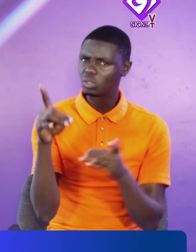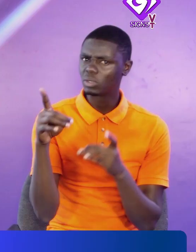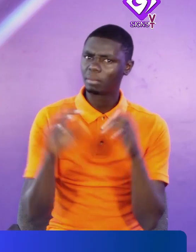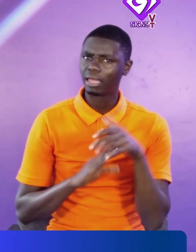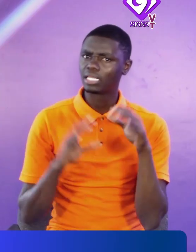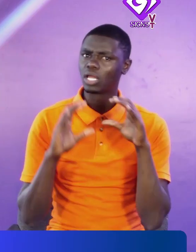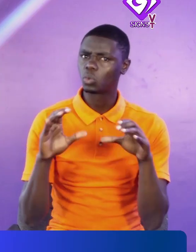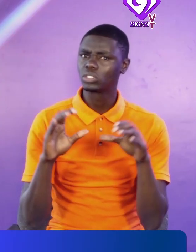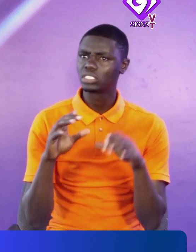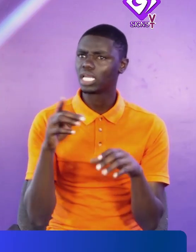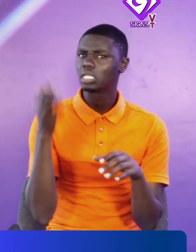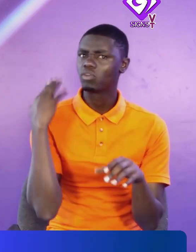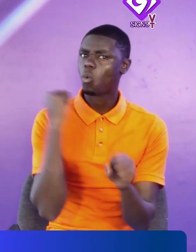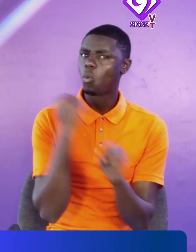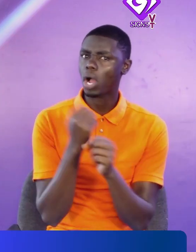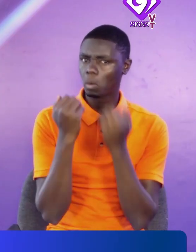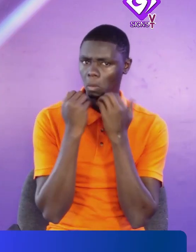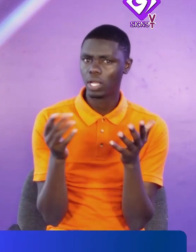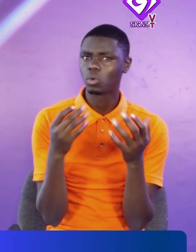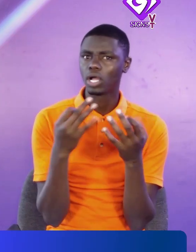kazi hizo times. Alikuwa free agent.